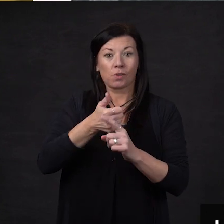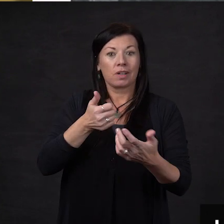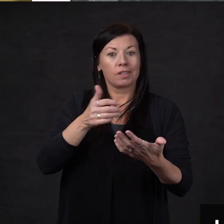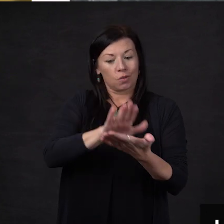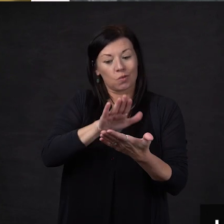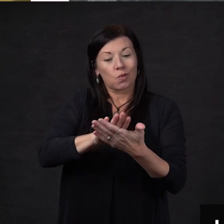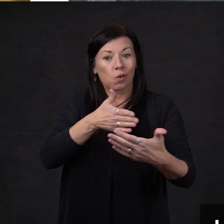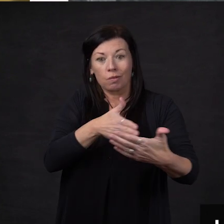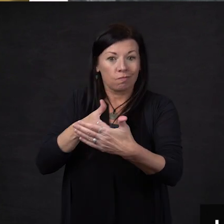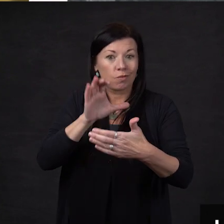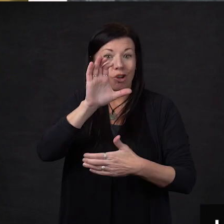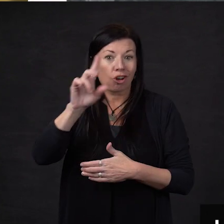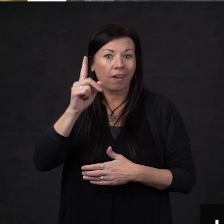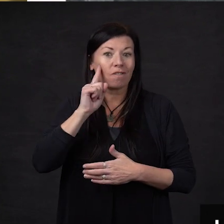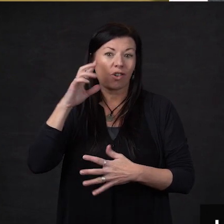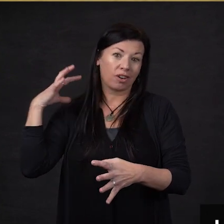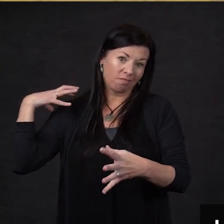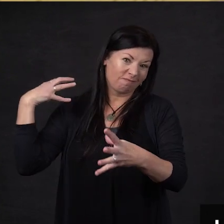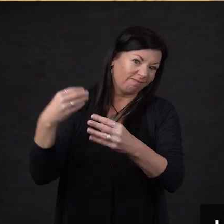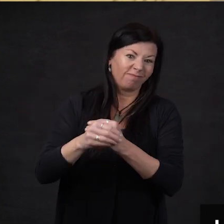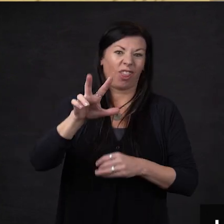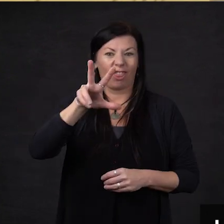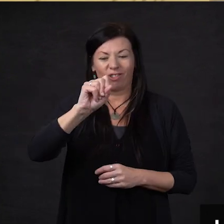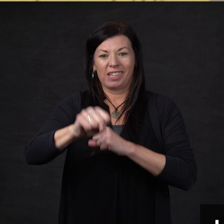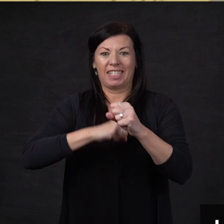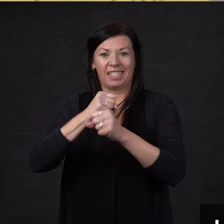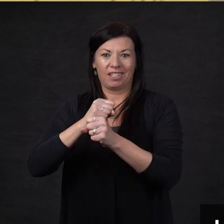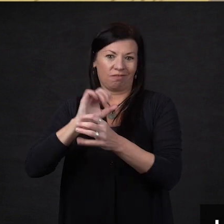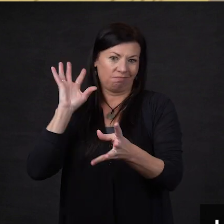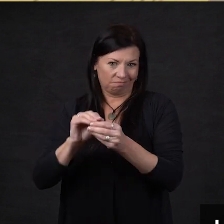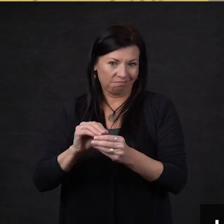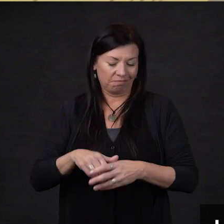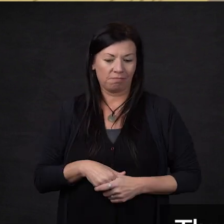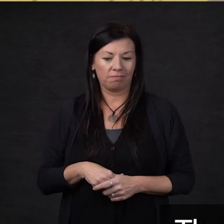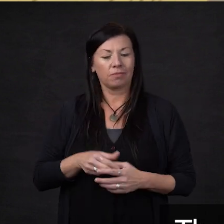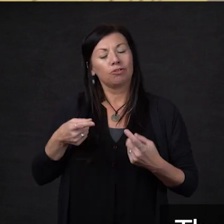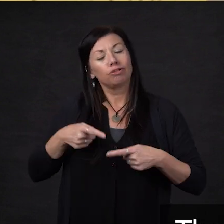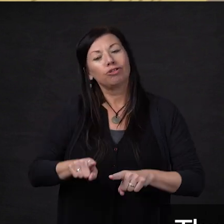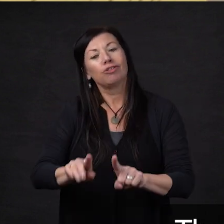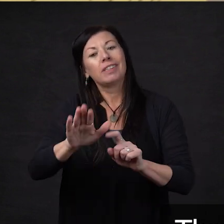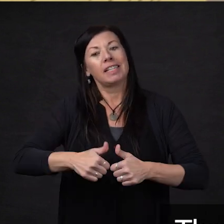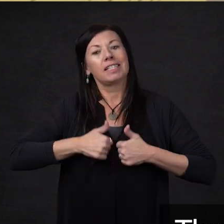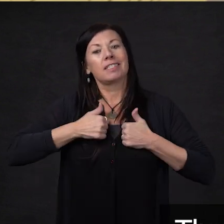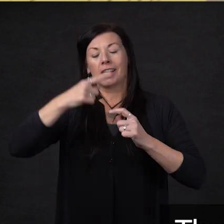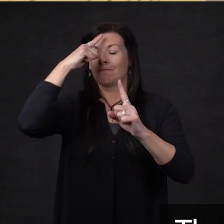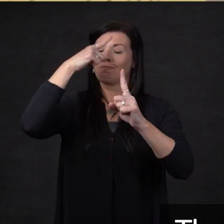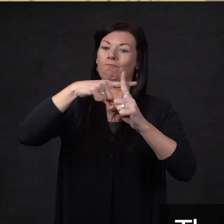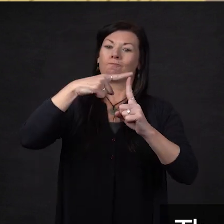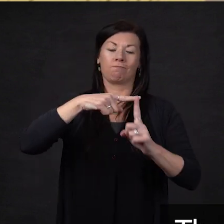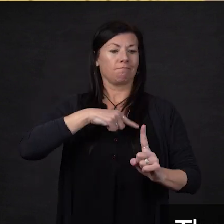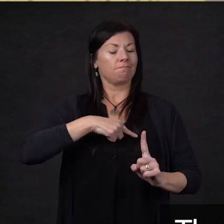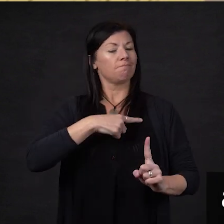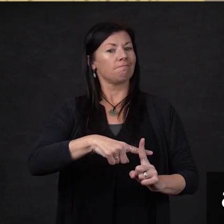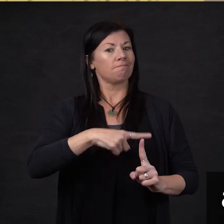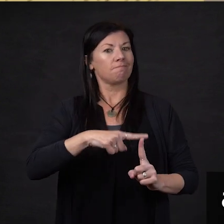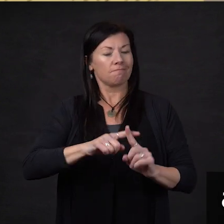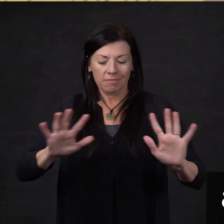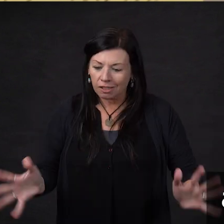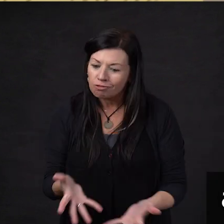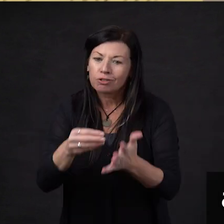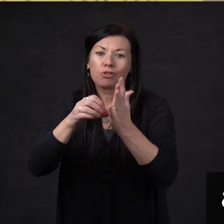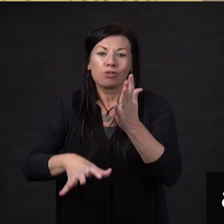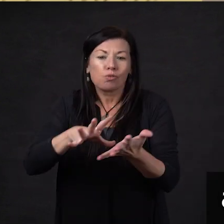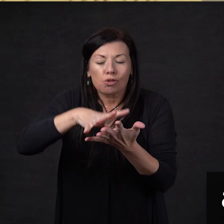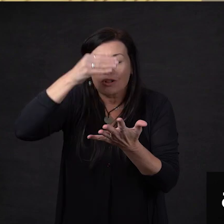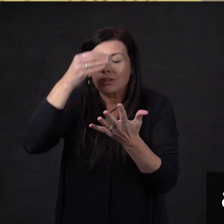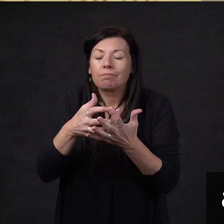staff. He was a school cook for 30 years. Photo, Herman smiling and wearing his chef hat. Throughout his life, he remained positive and encouraged students